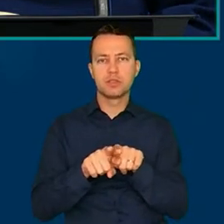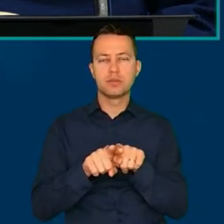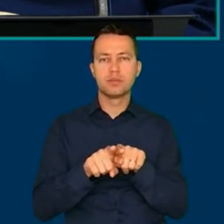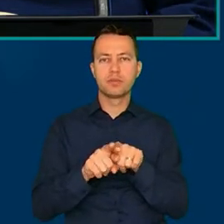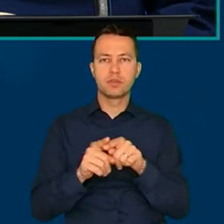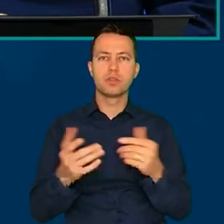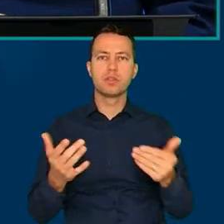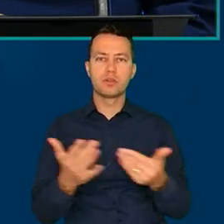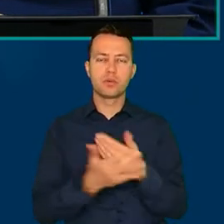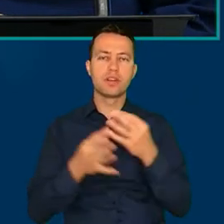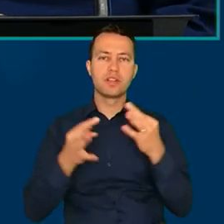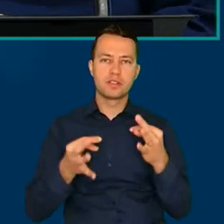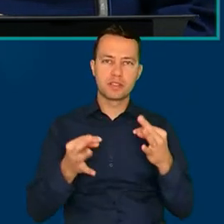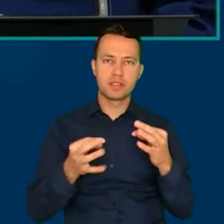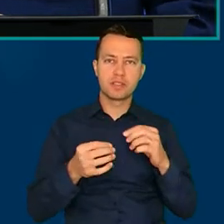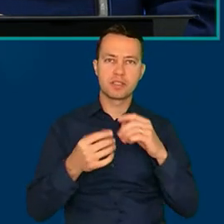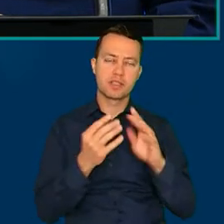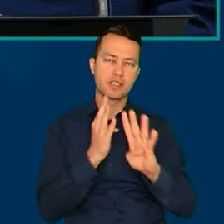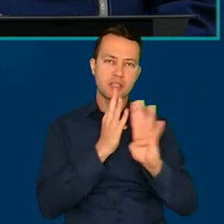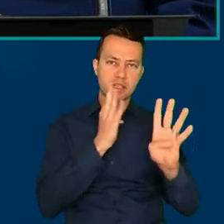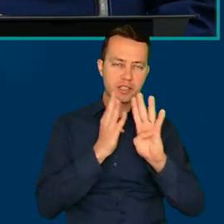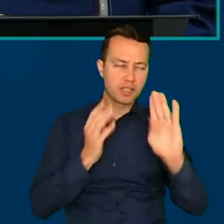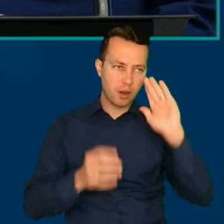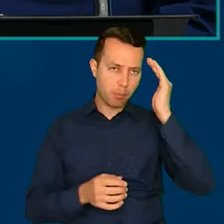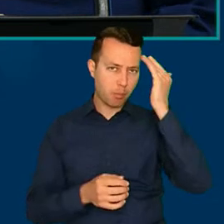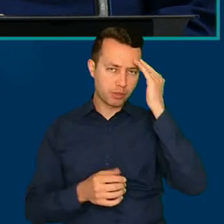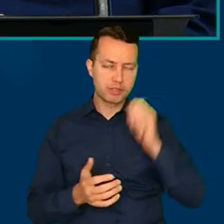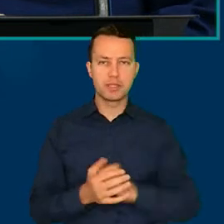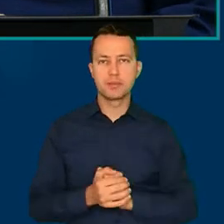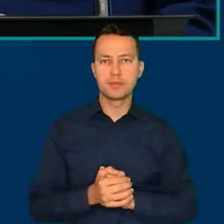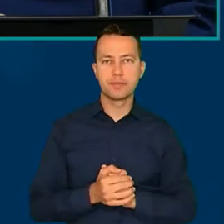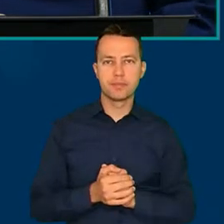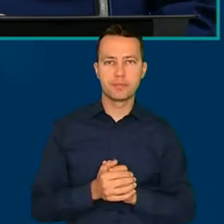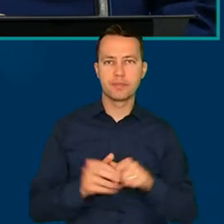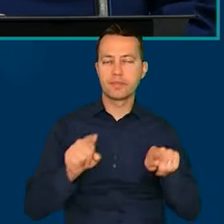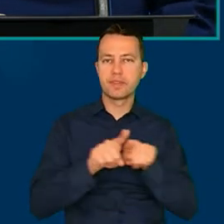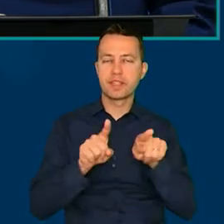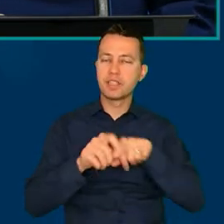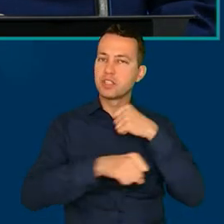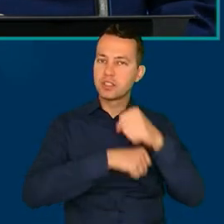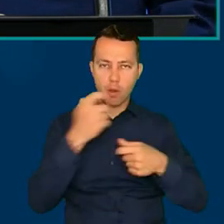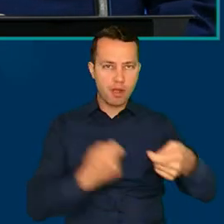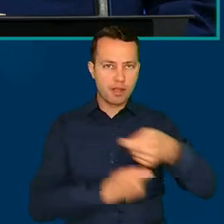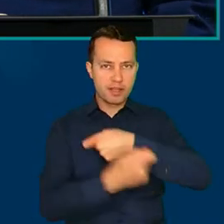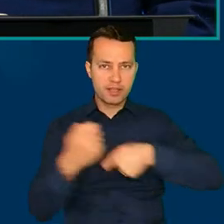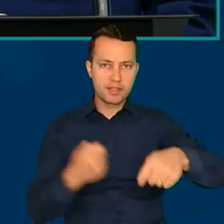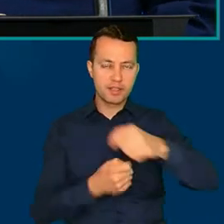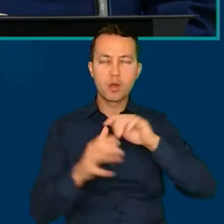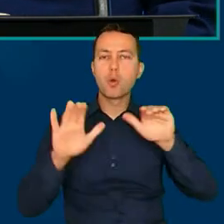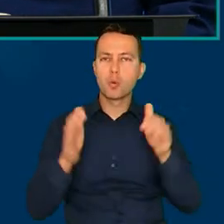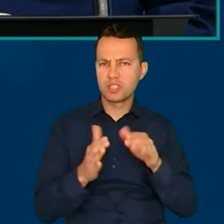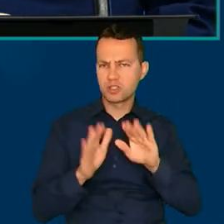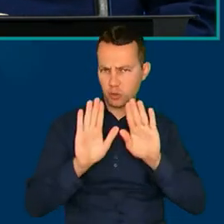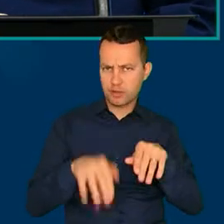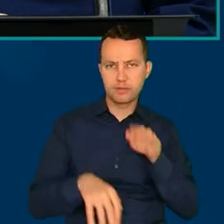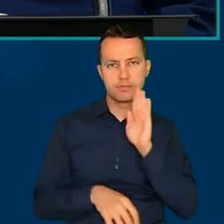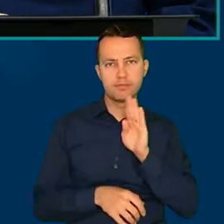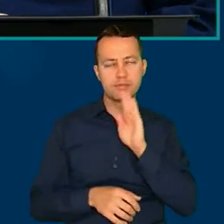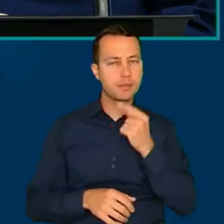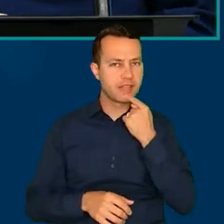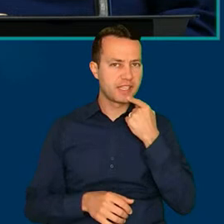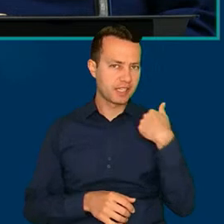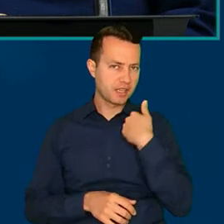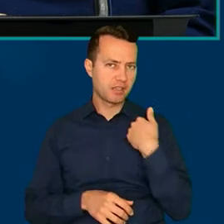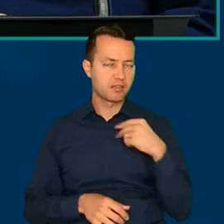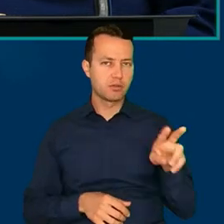For instance, know your counterparty, know your client. This abbreviation is functioning on the